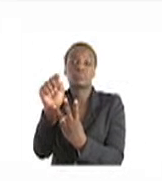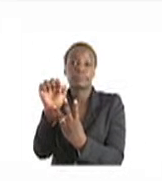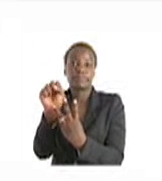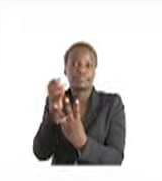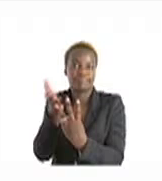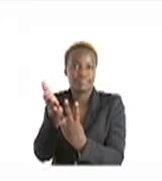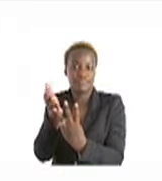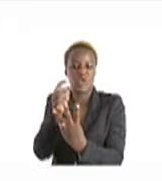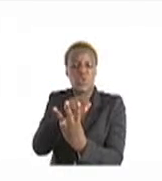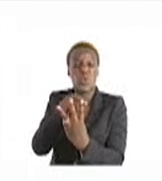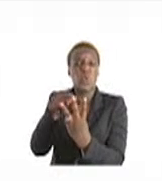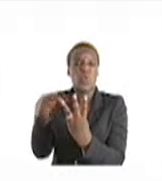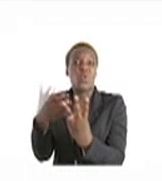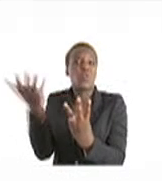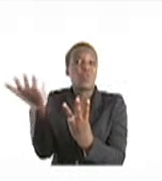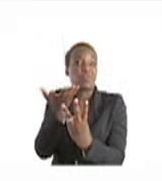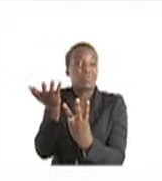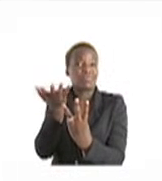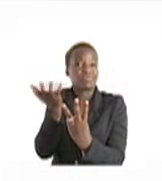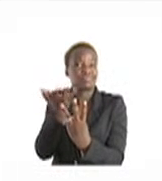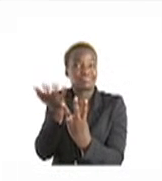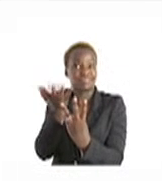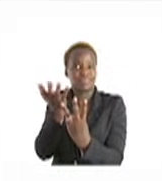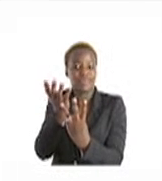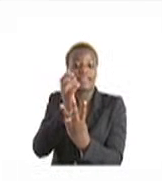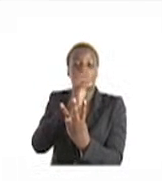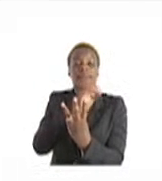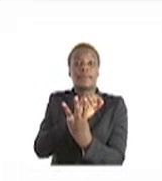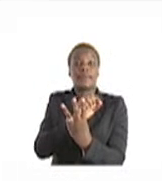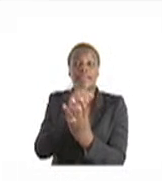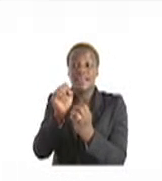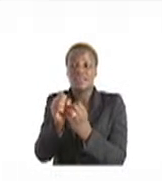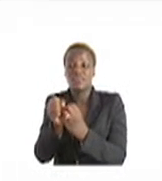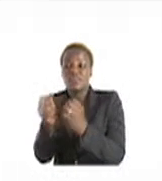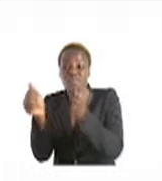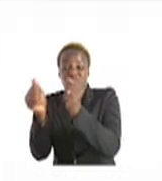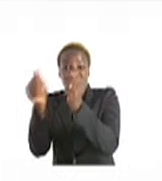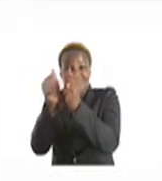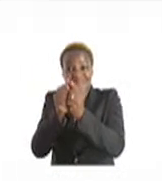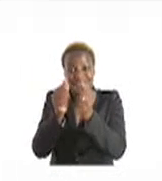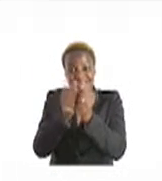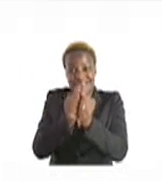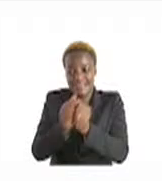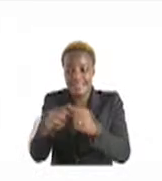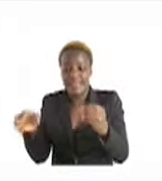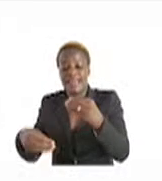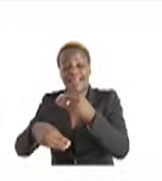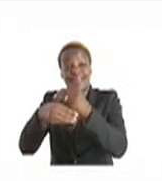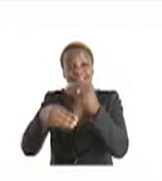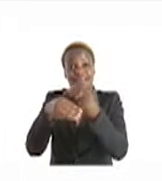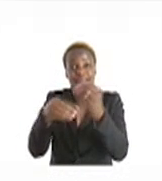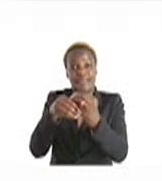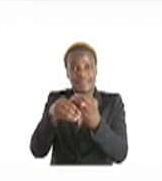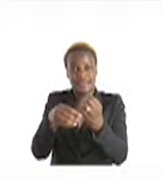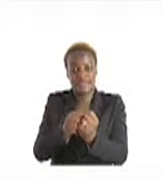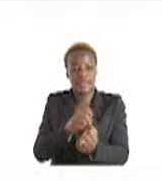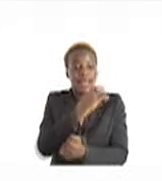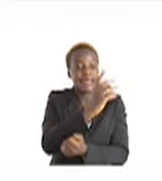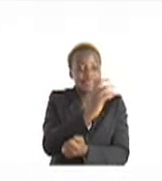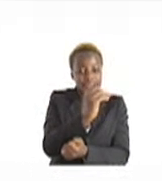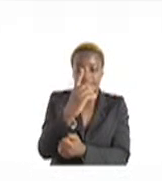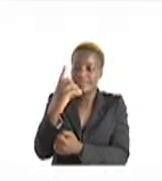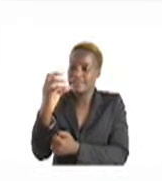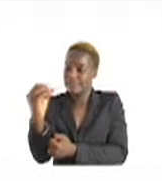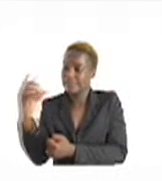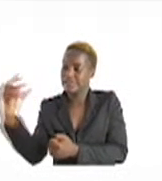number. The value, it means if we have to add 3 tens together, we will have 30. But